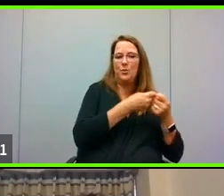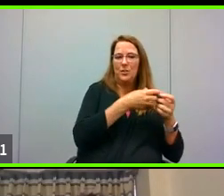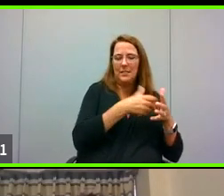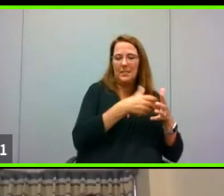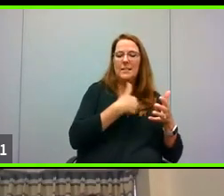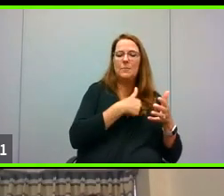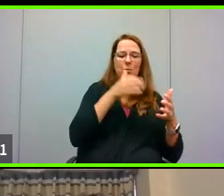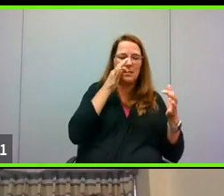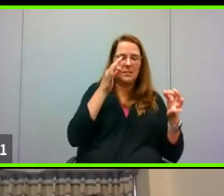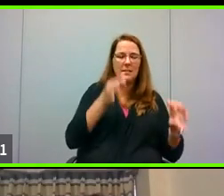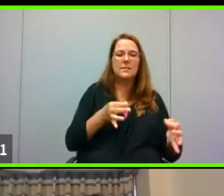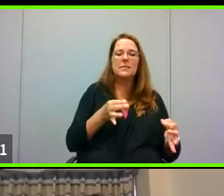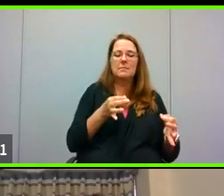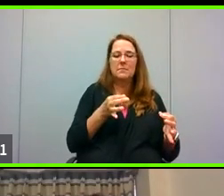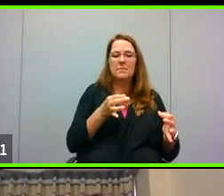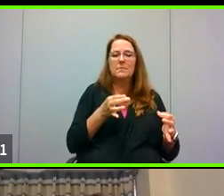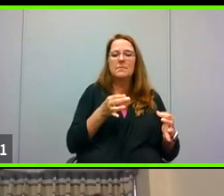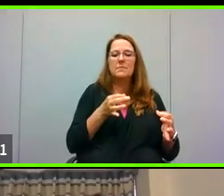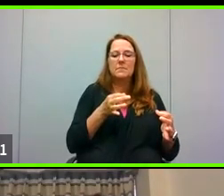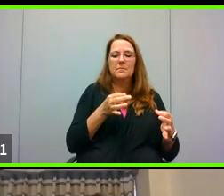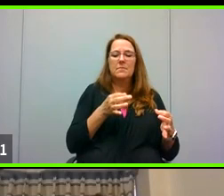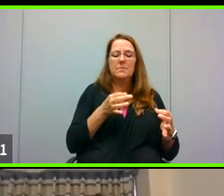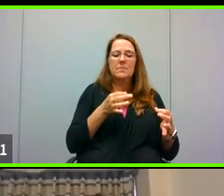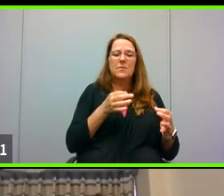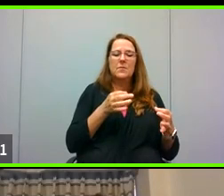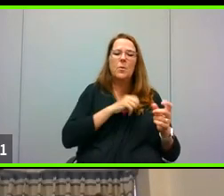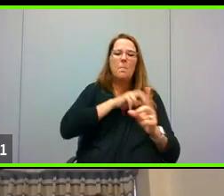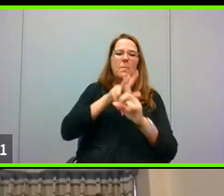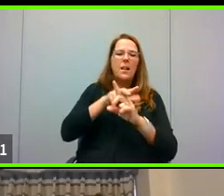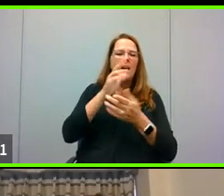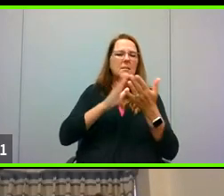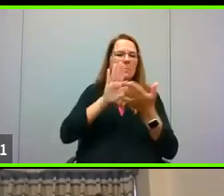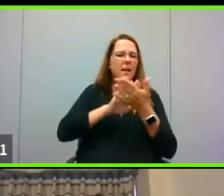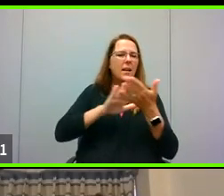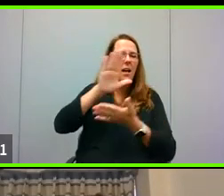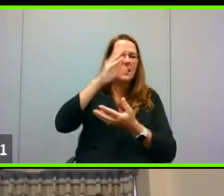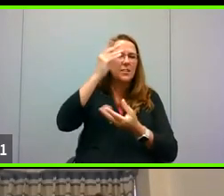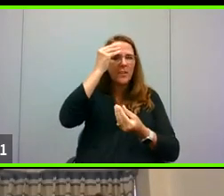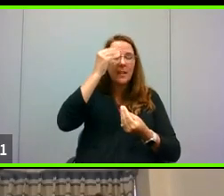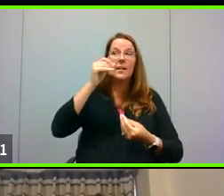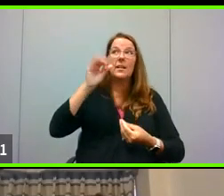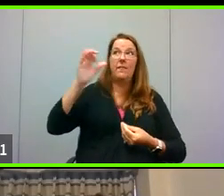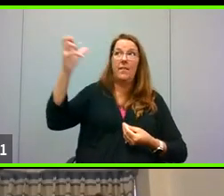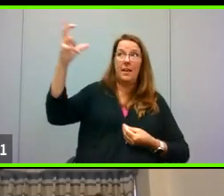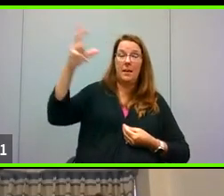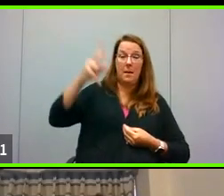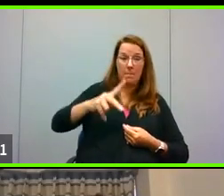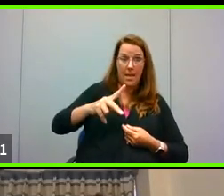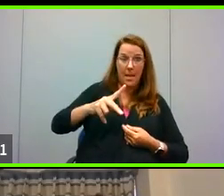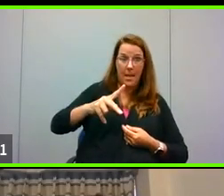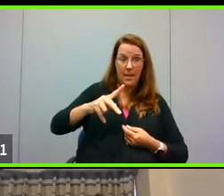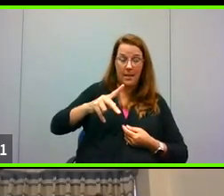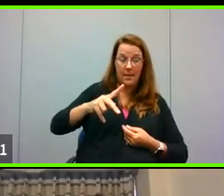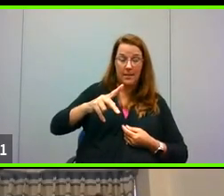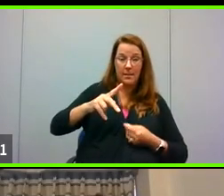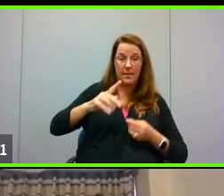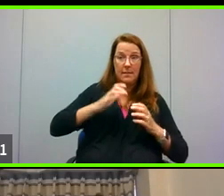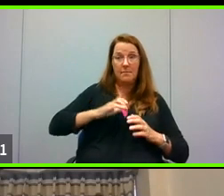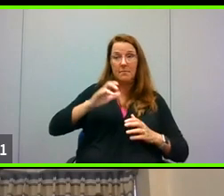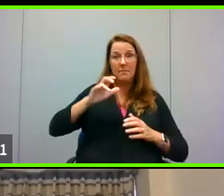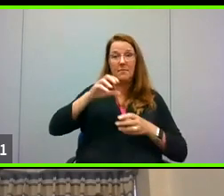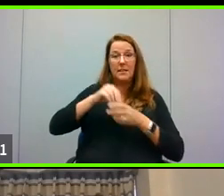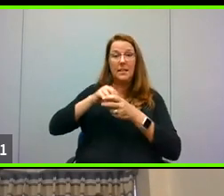college thinking that if they do come back, this group, they come back in November when they